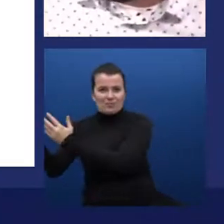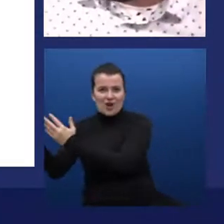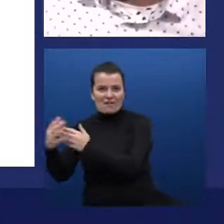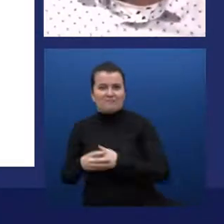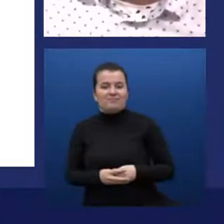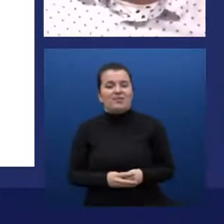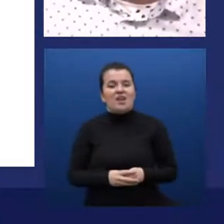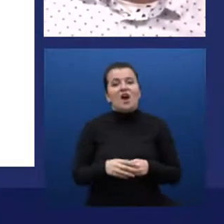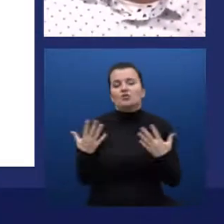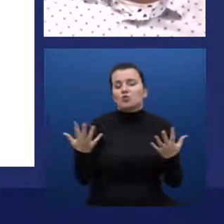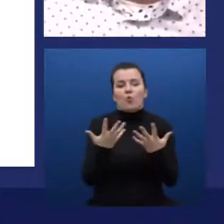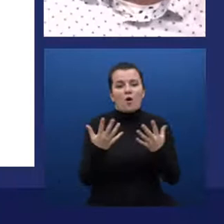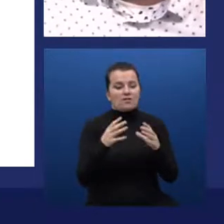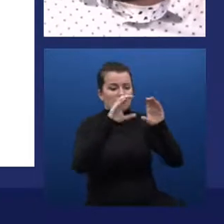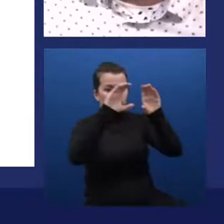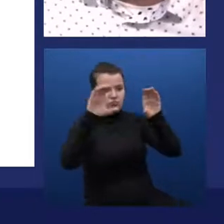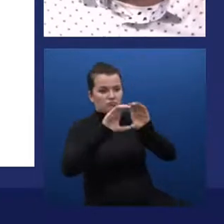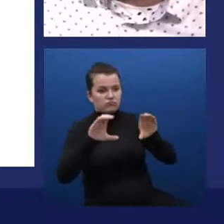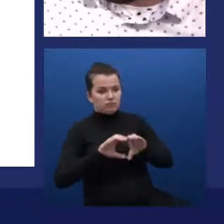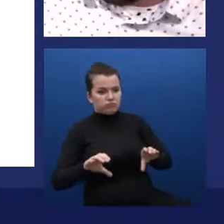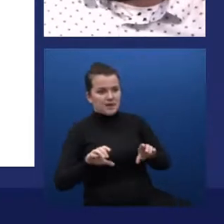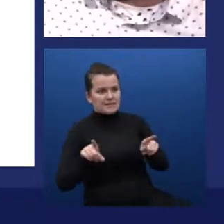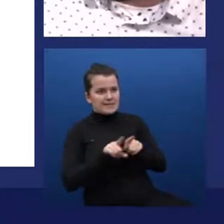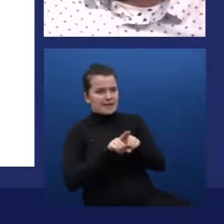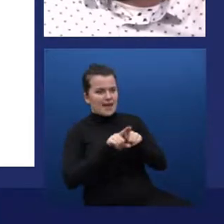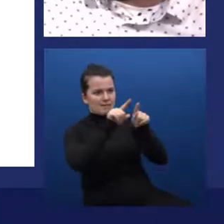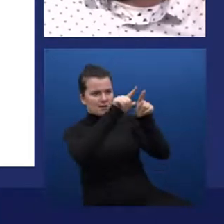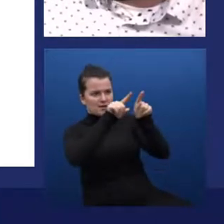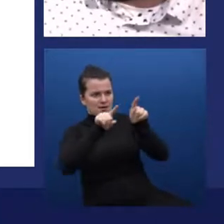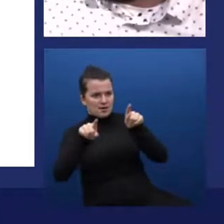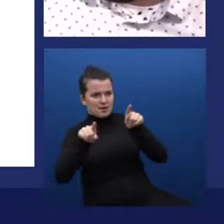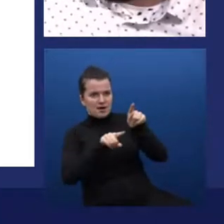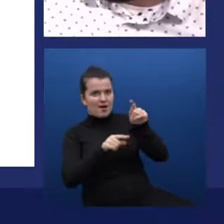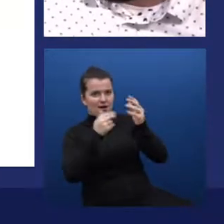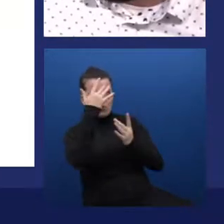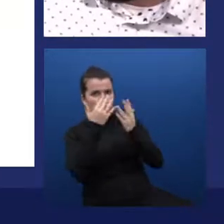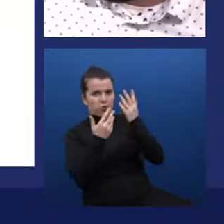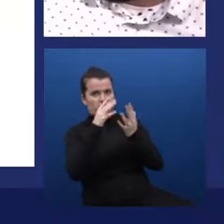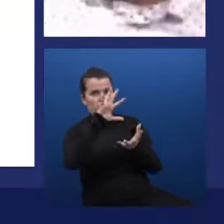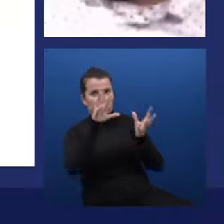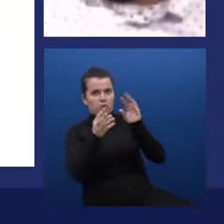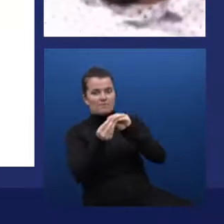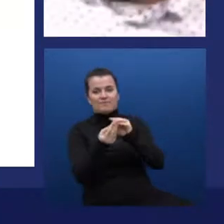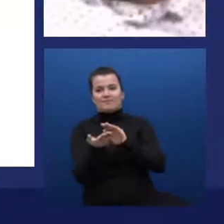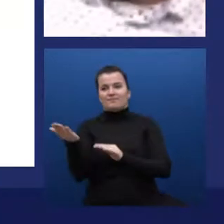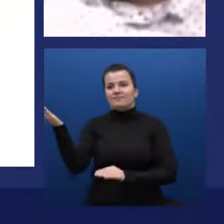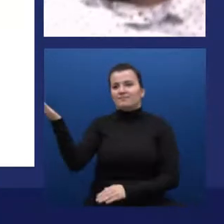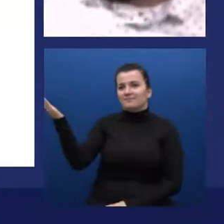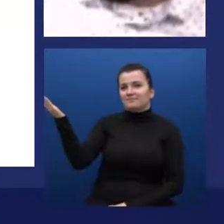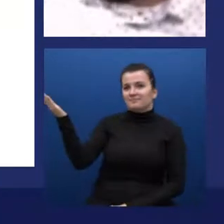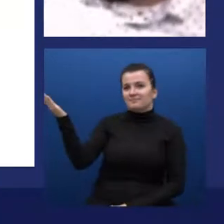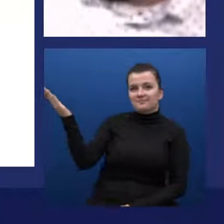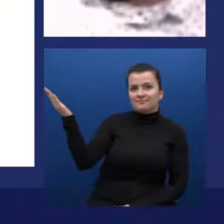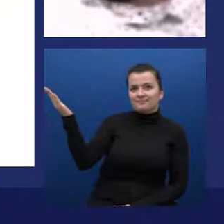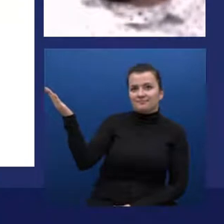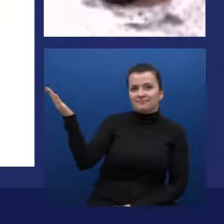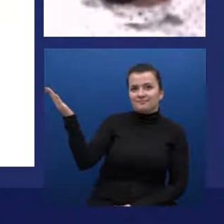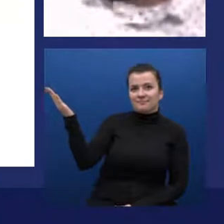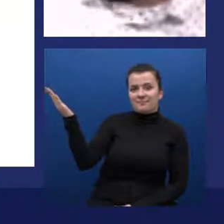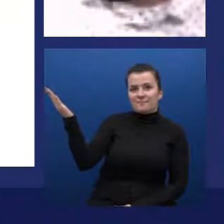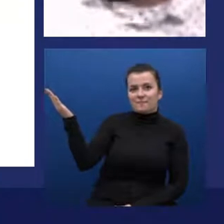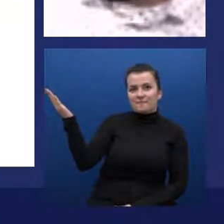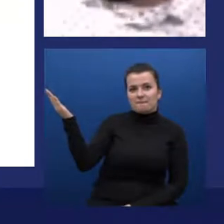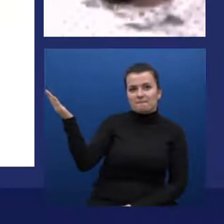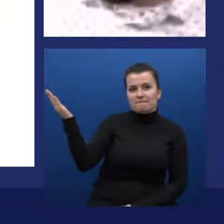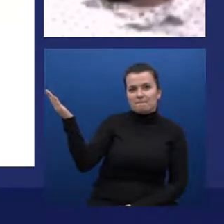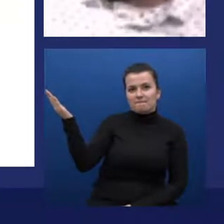this is doing, if we have three of them at the same time, is this is adding the first three terms, putting it in this one, adding the second three, putting them in here, and